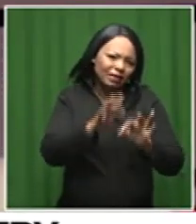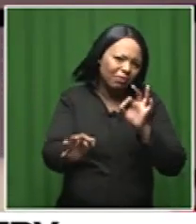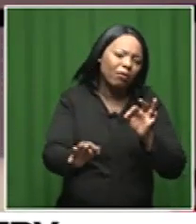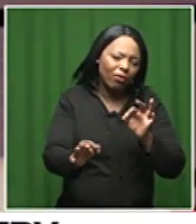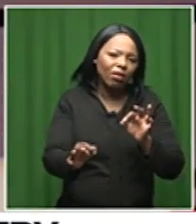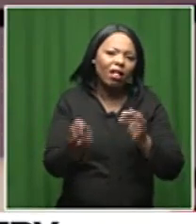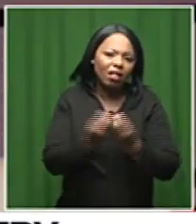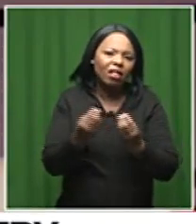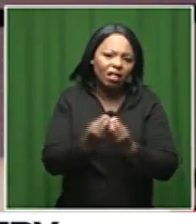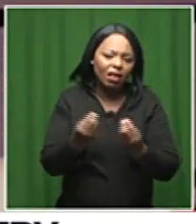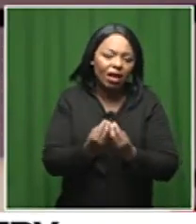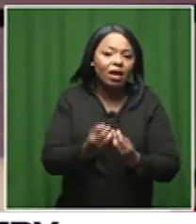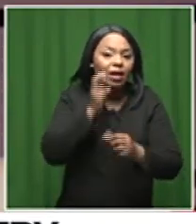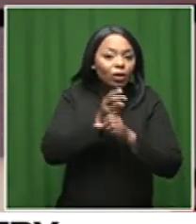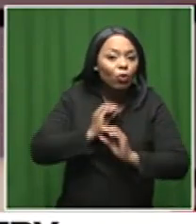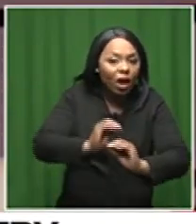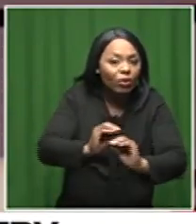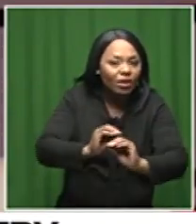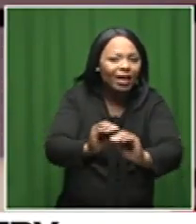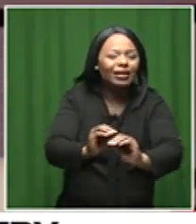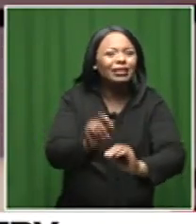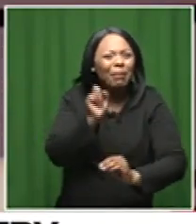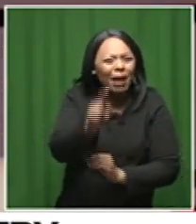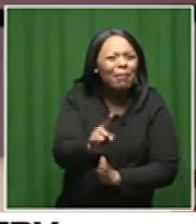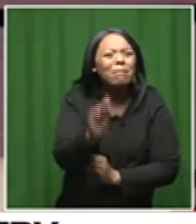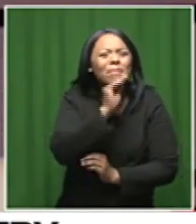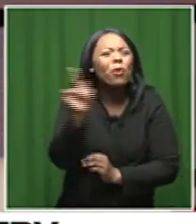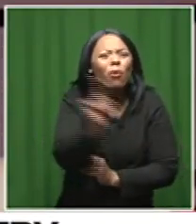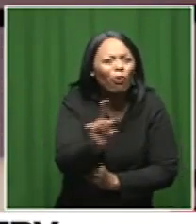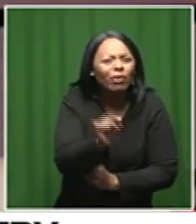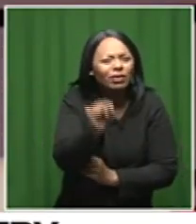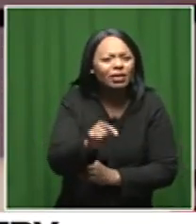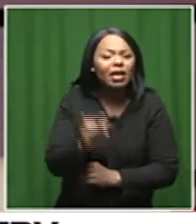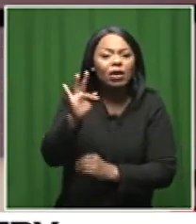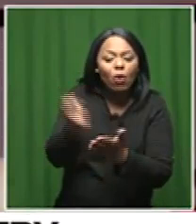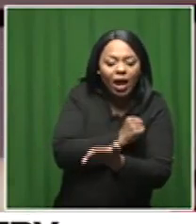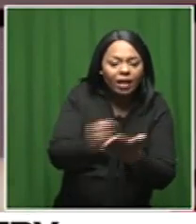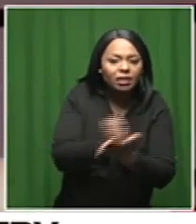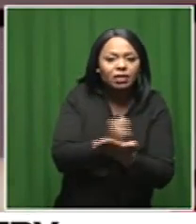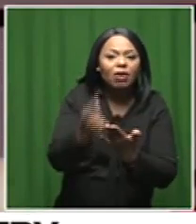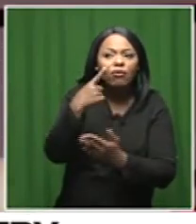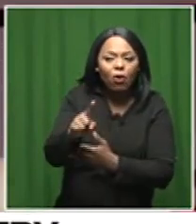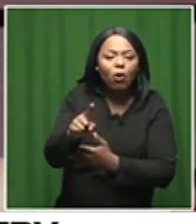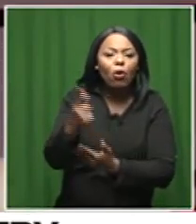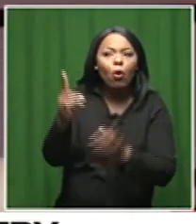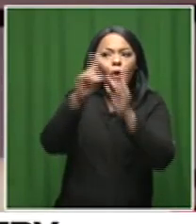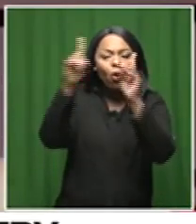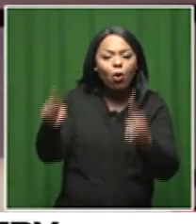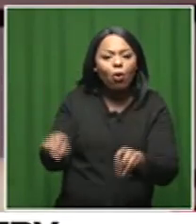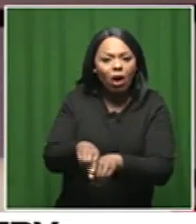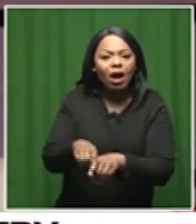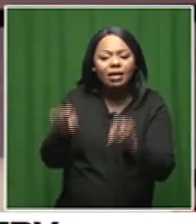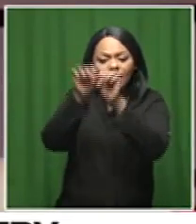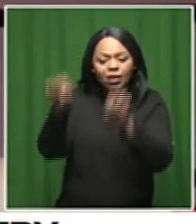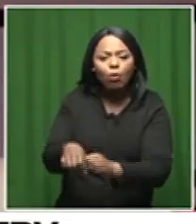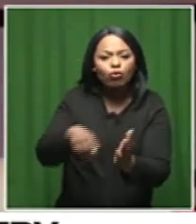invasive. And we need to educate people about what this is. Once you register to become a donor, it's the easiest thing on earth. You just take a swab